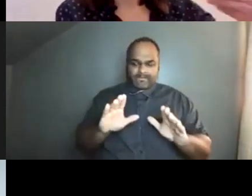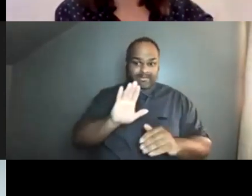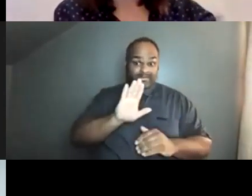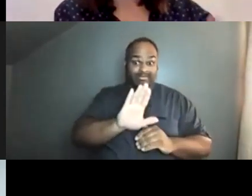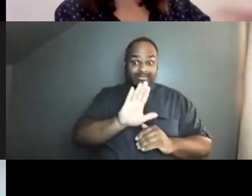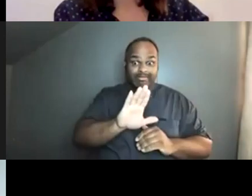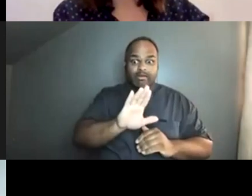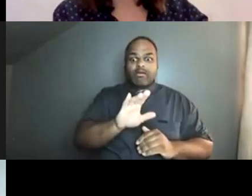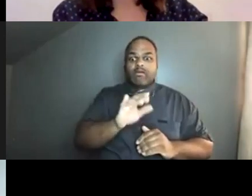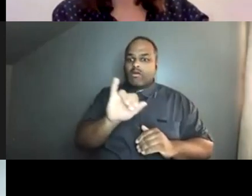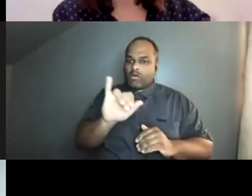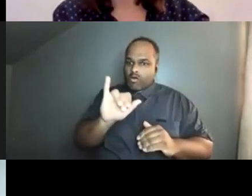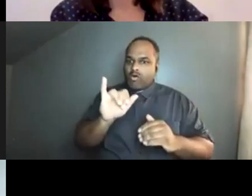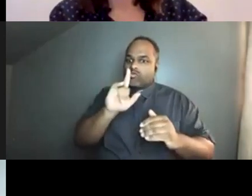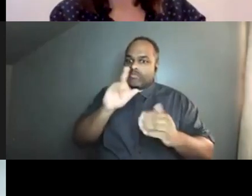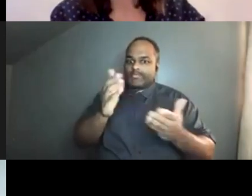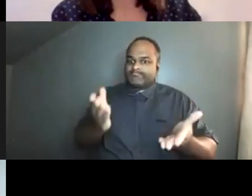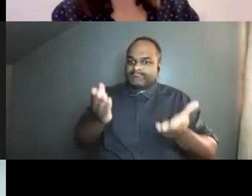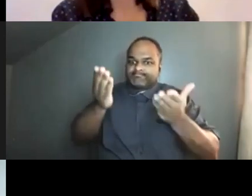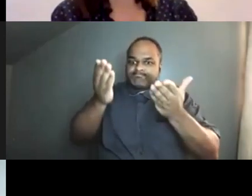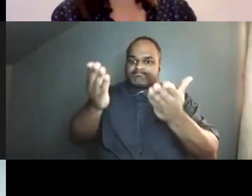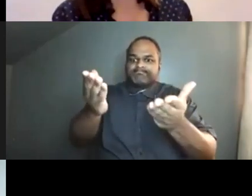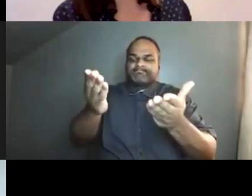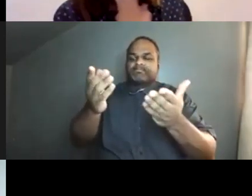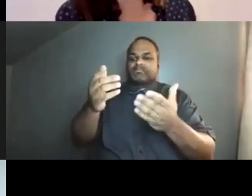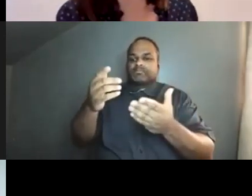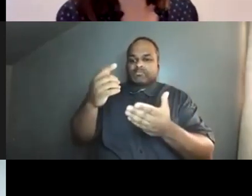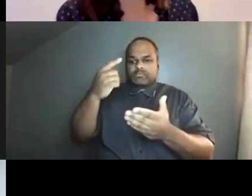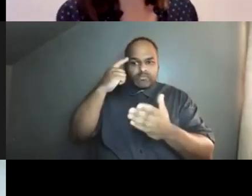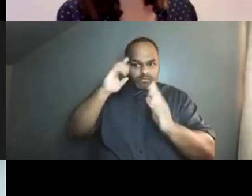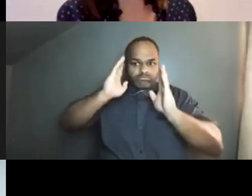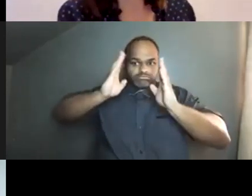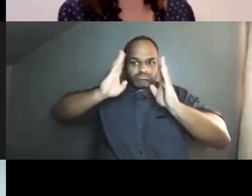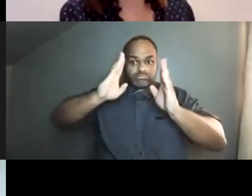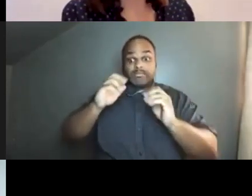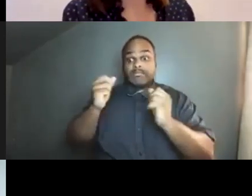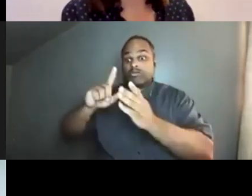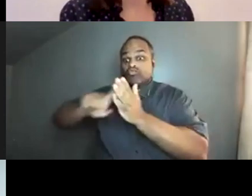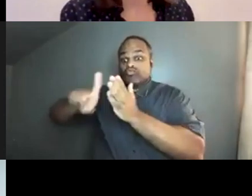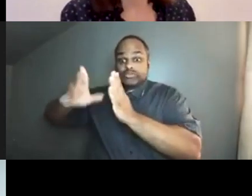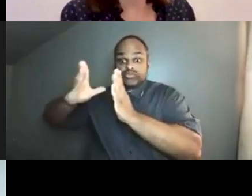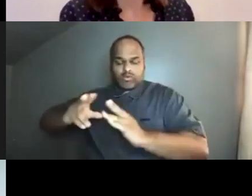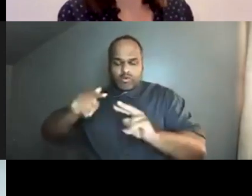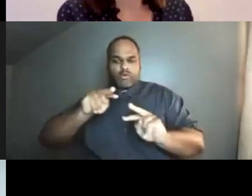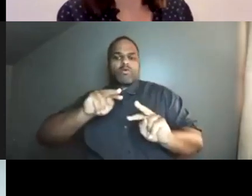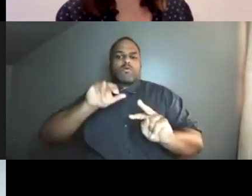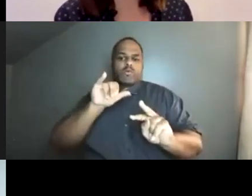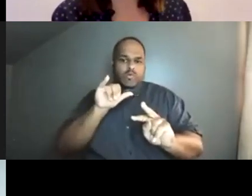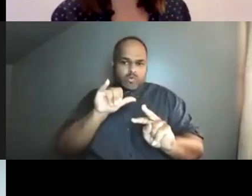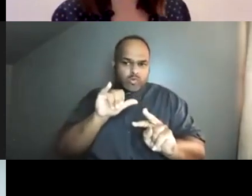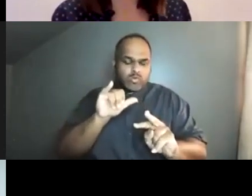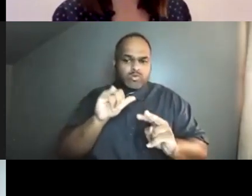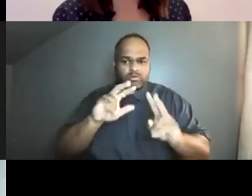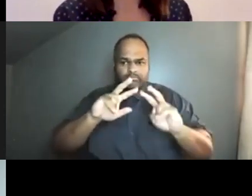also came to the field of attention of the researchers, not only, of